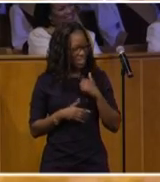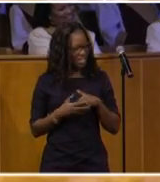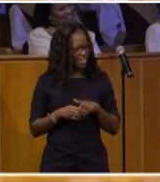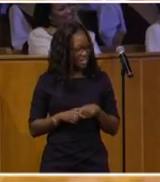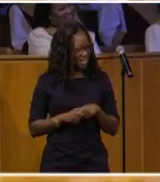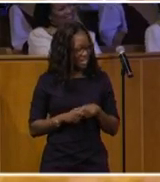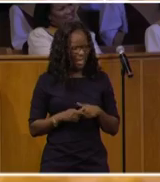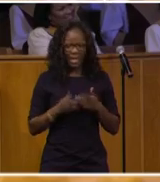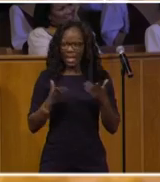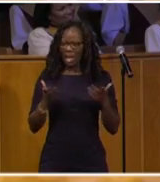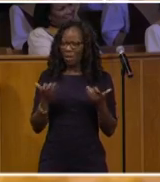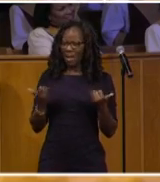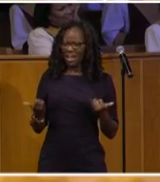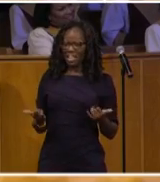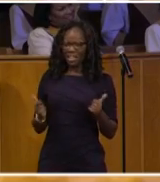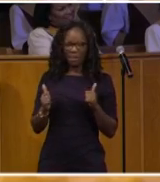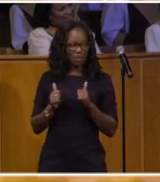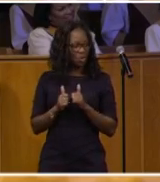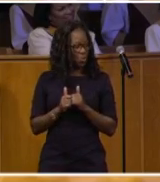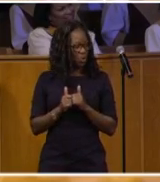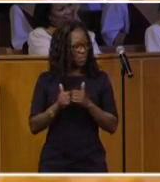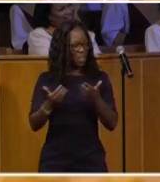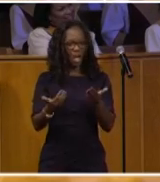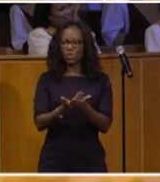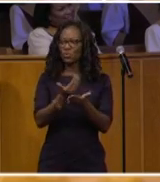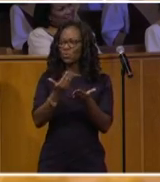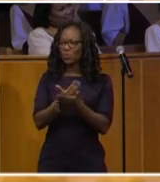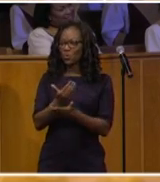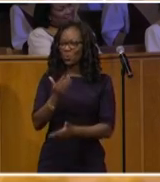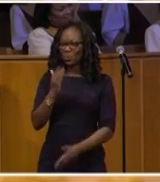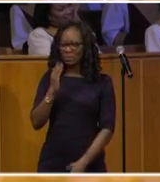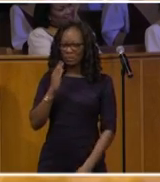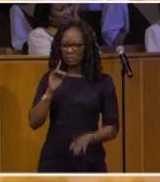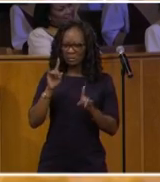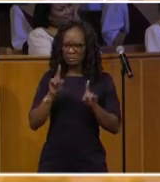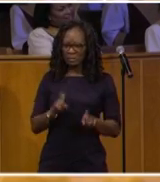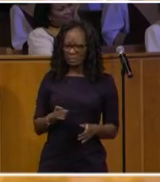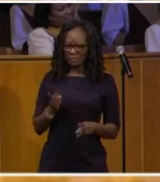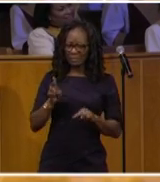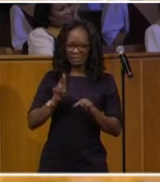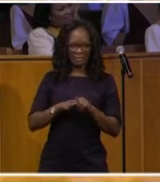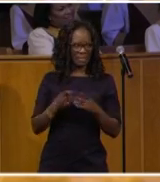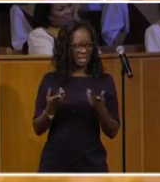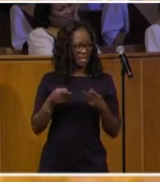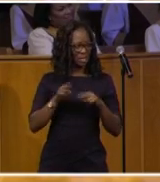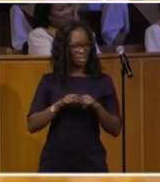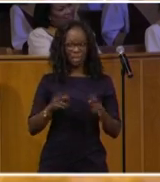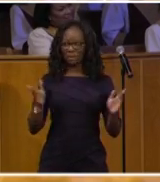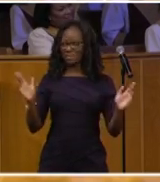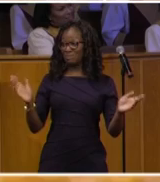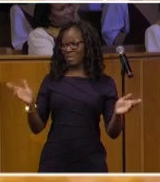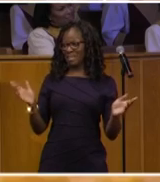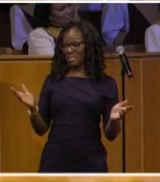And here I am with a brand new experiment, sitting in a chair speaking.